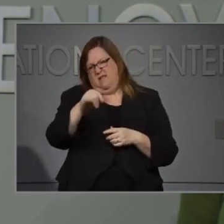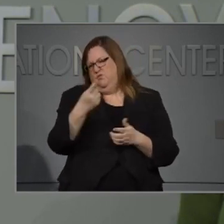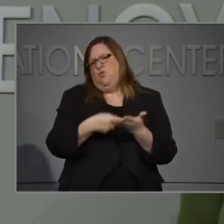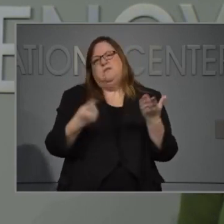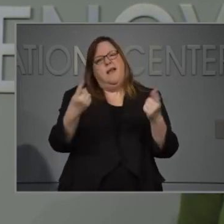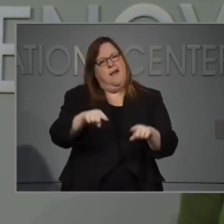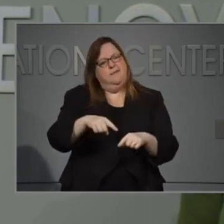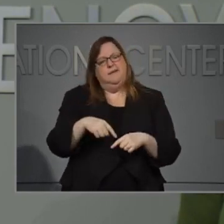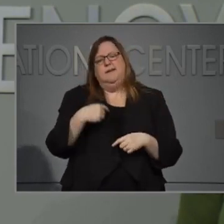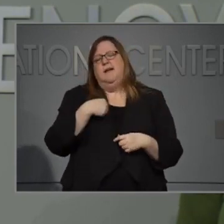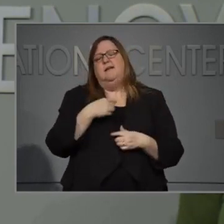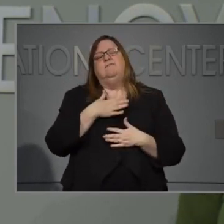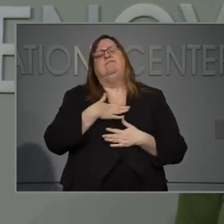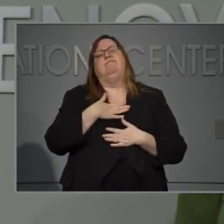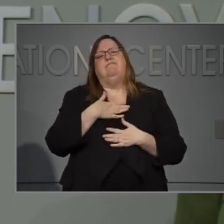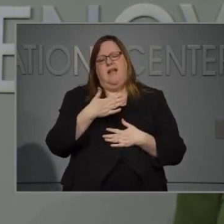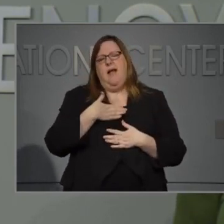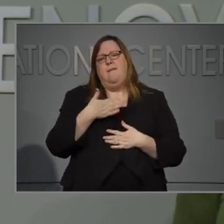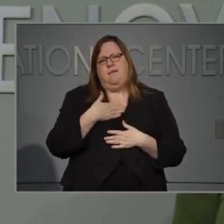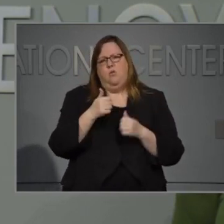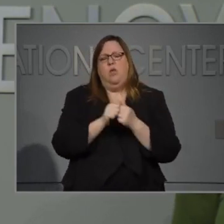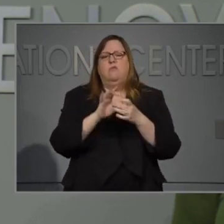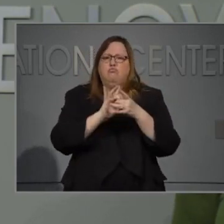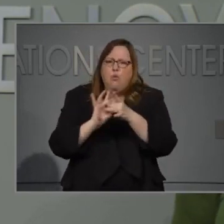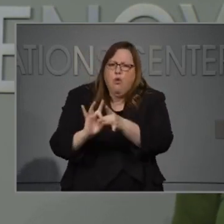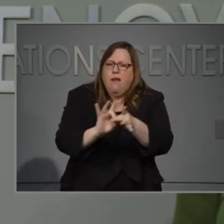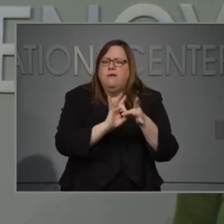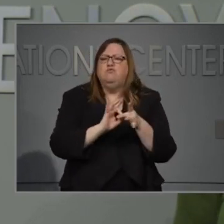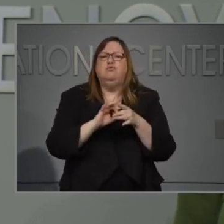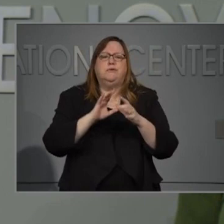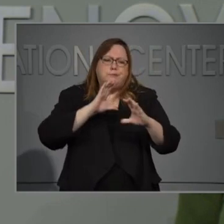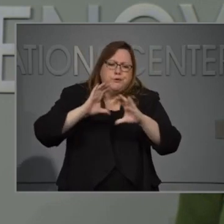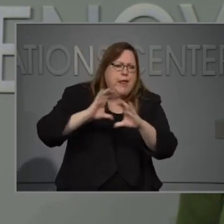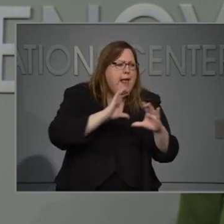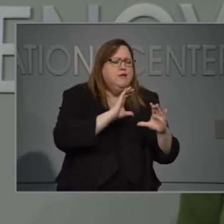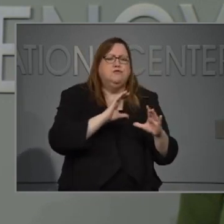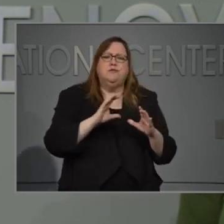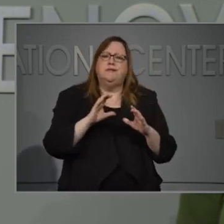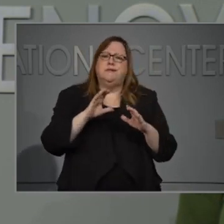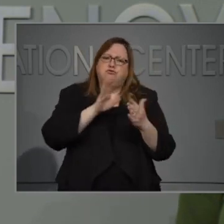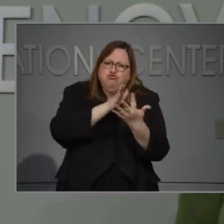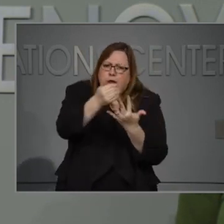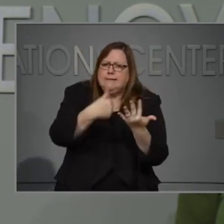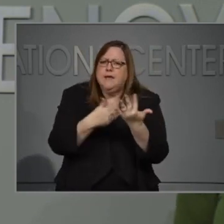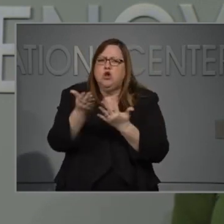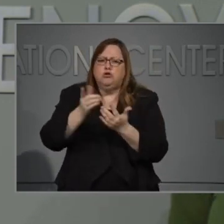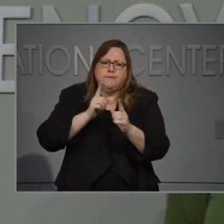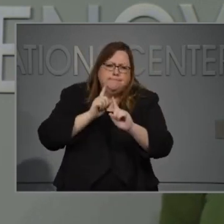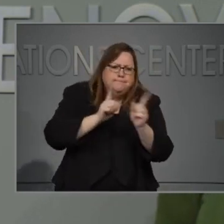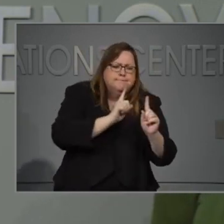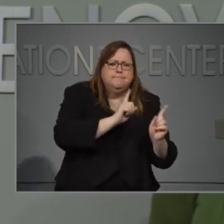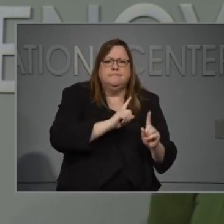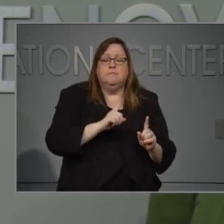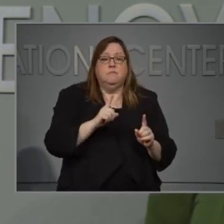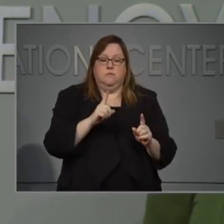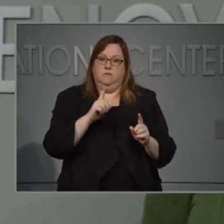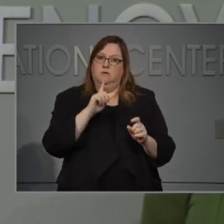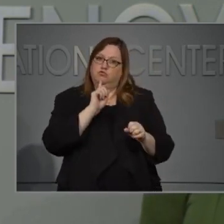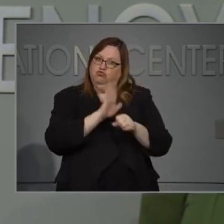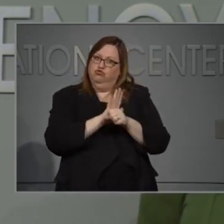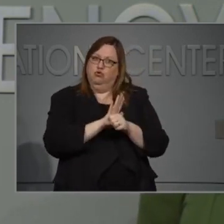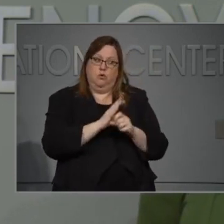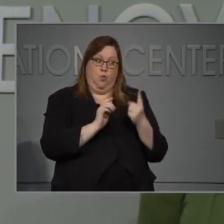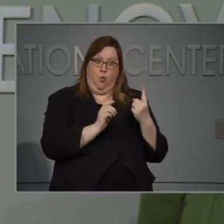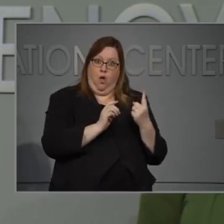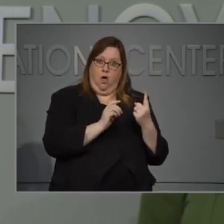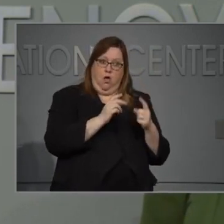the communication, the transparency that's going on, and it helps each other make sure that if one hospital is getting a little bit more full, how